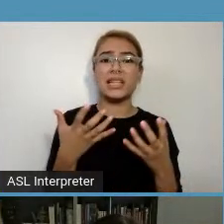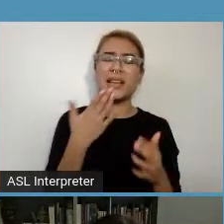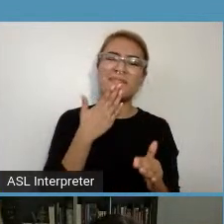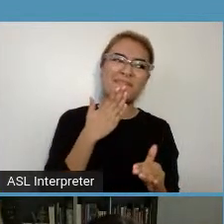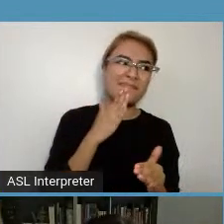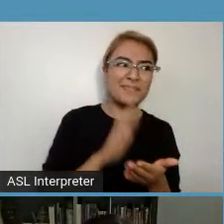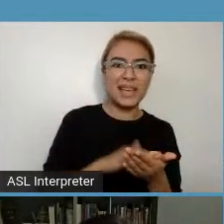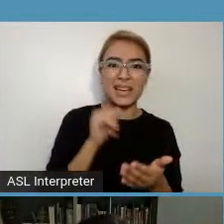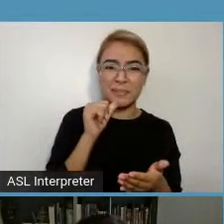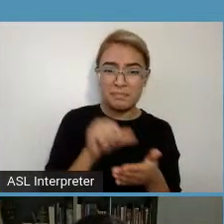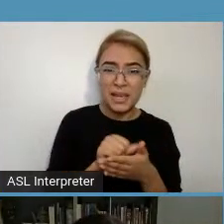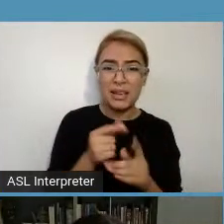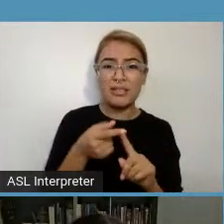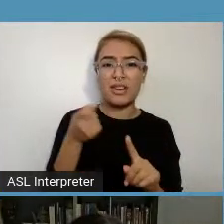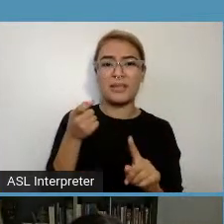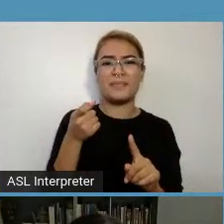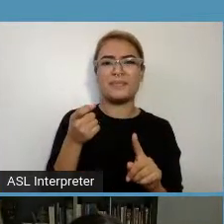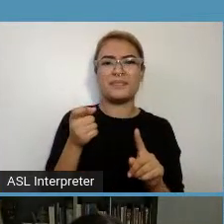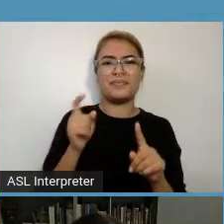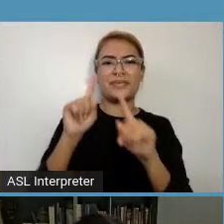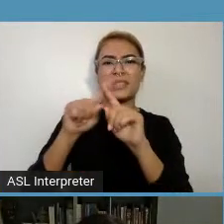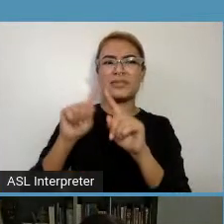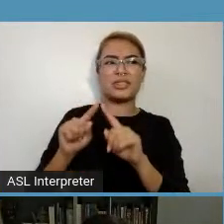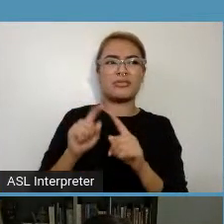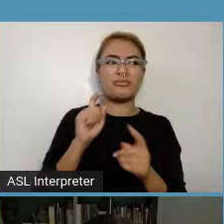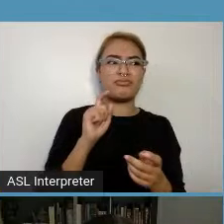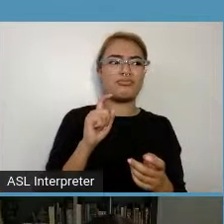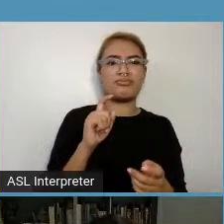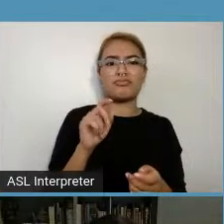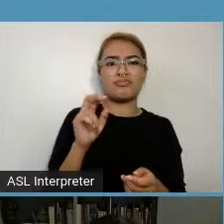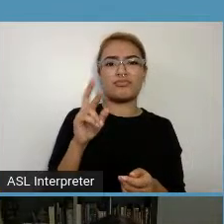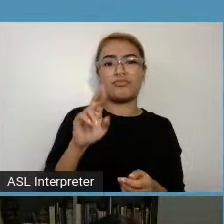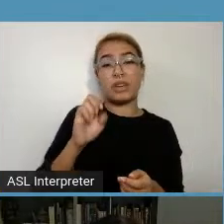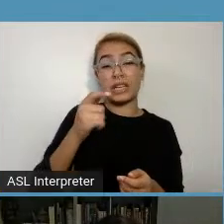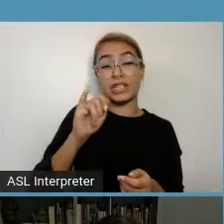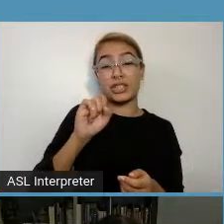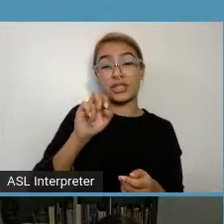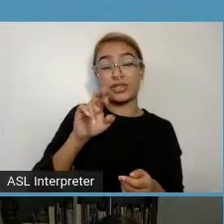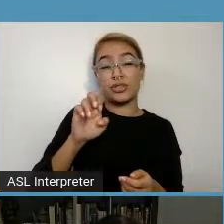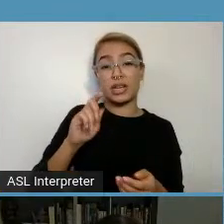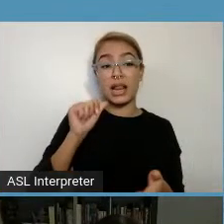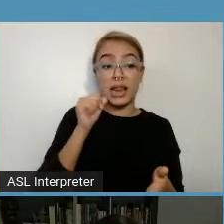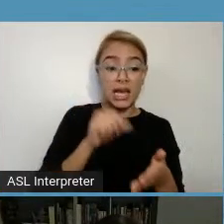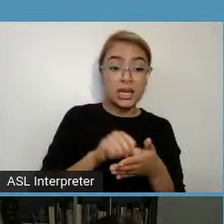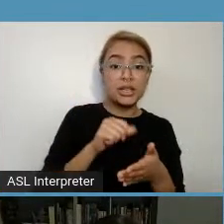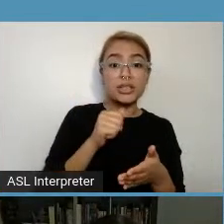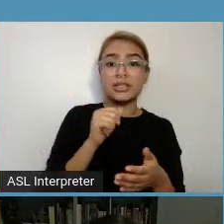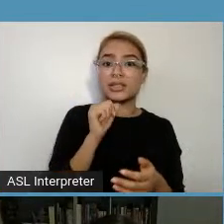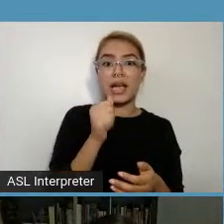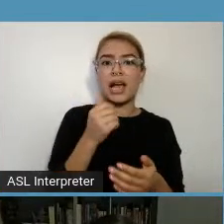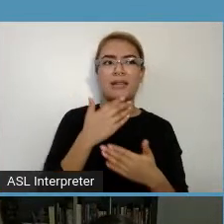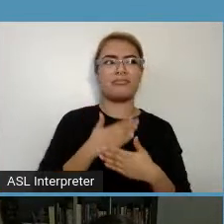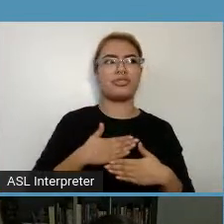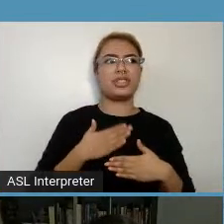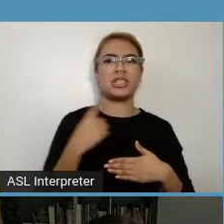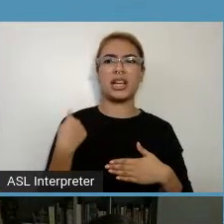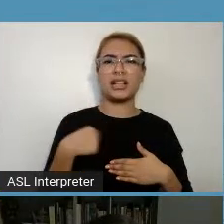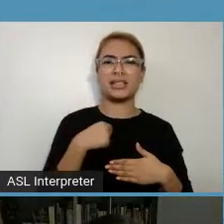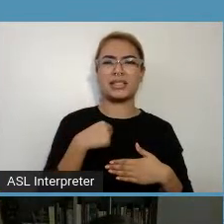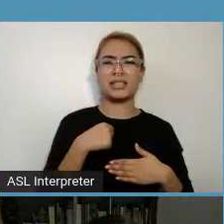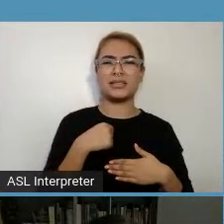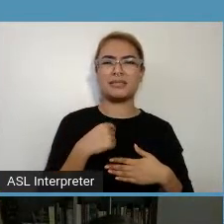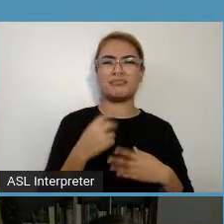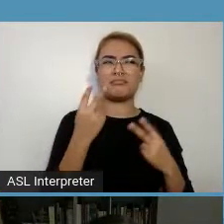from like registered letters from some of the other tribes that did not appreciate us acknowledging this other